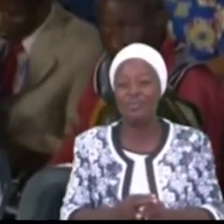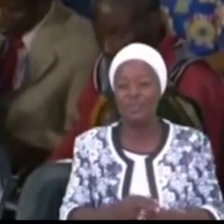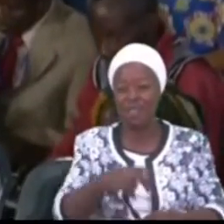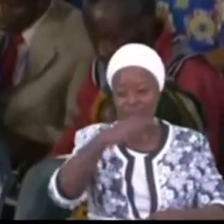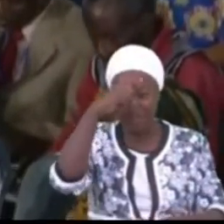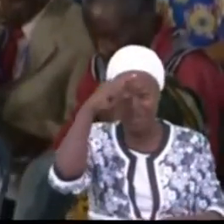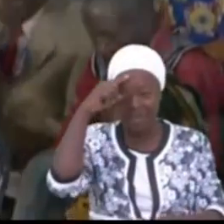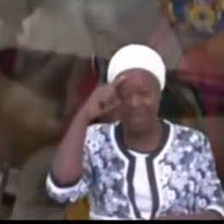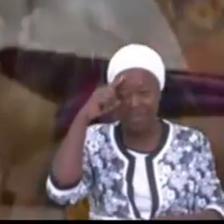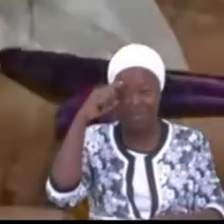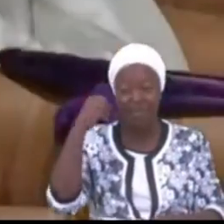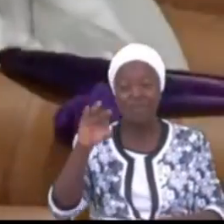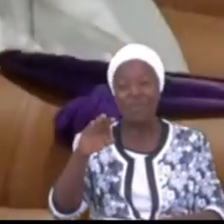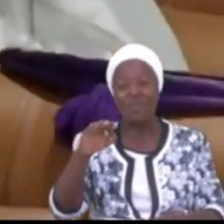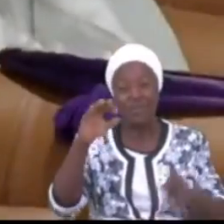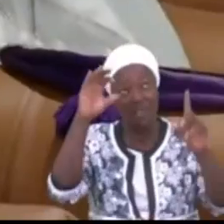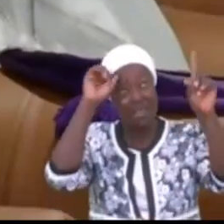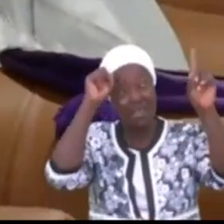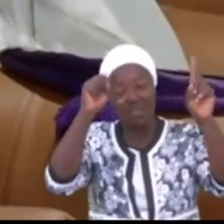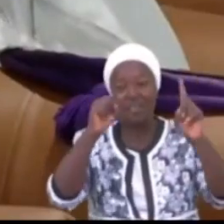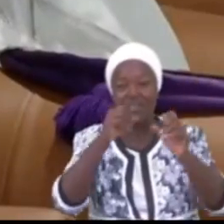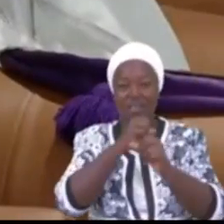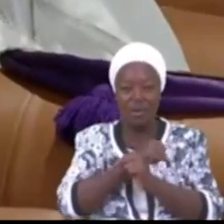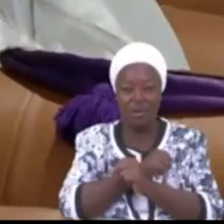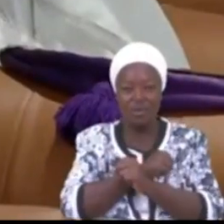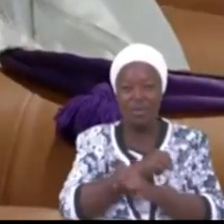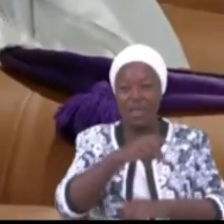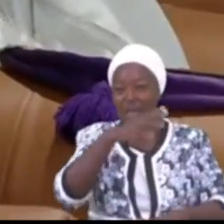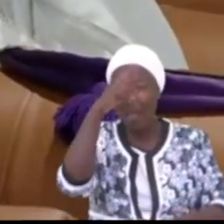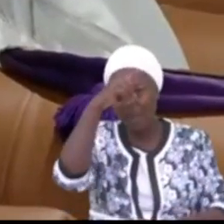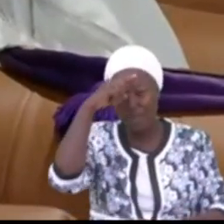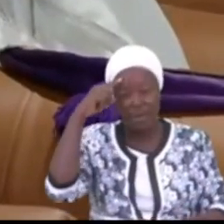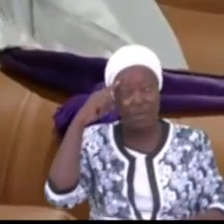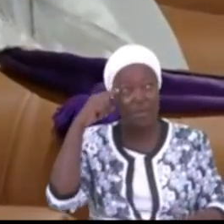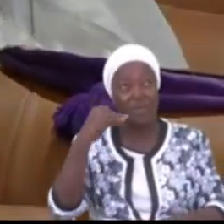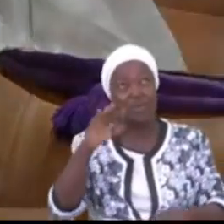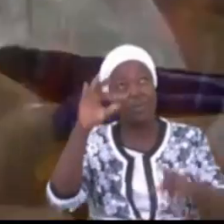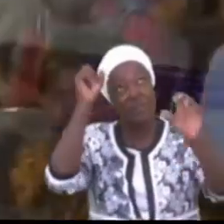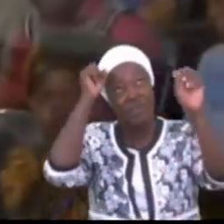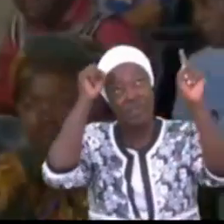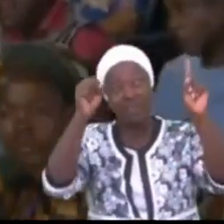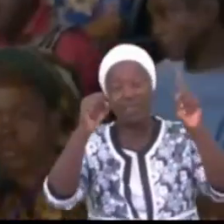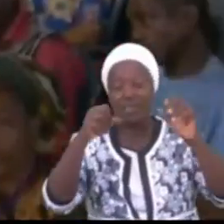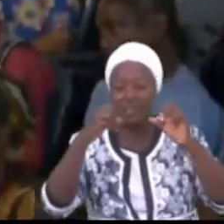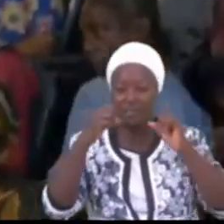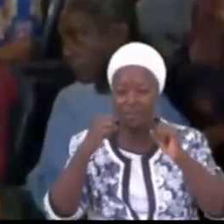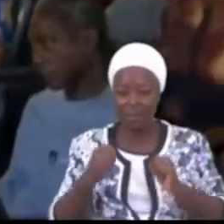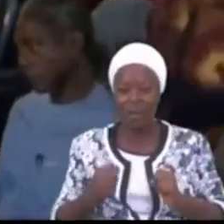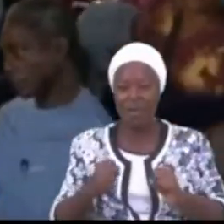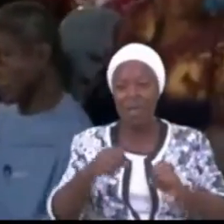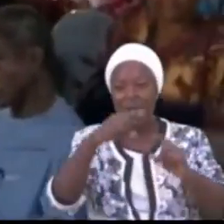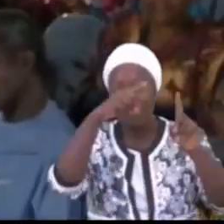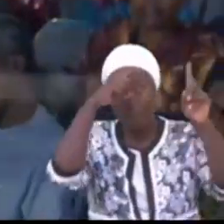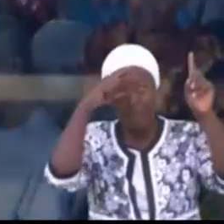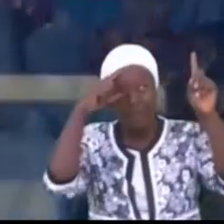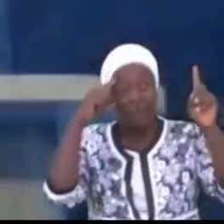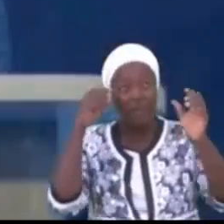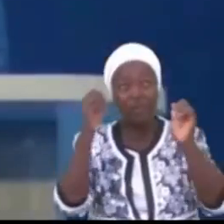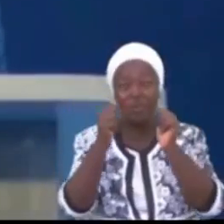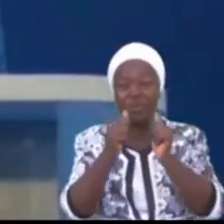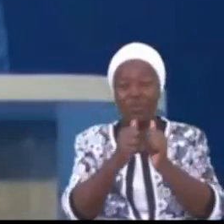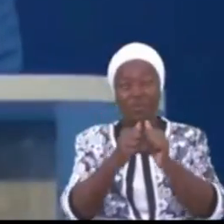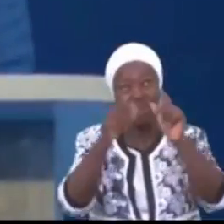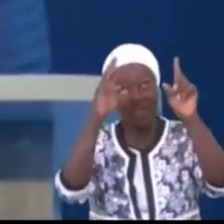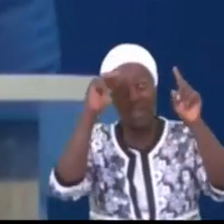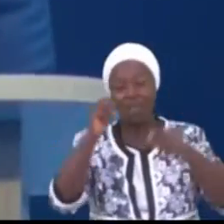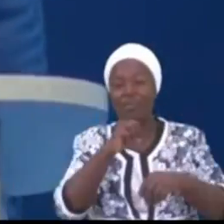Because of his love, and because of his power, and because with him, all